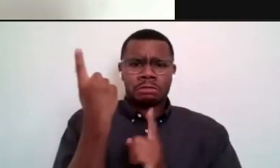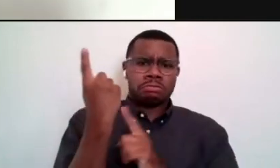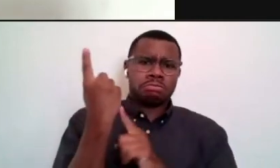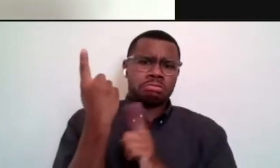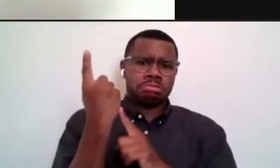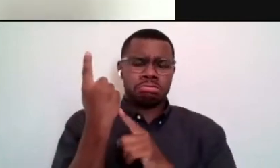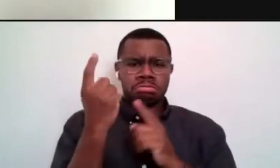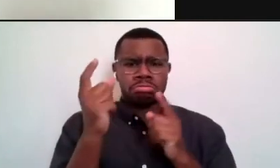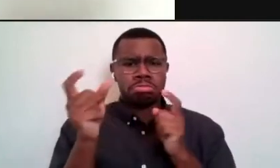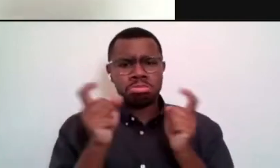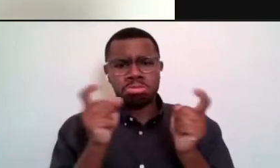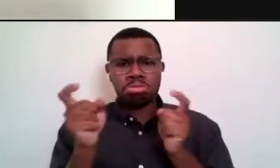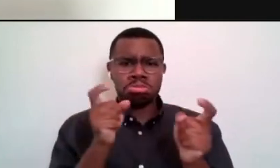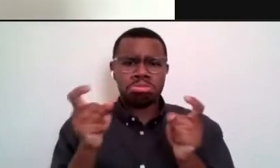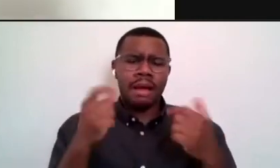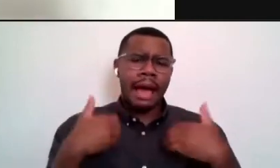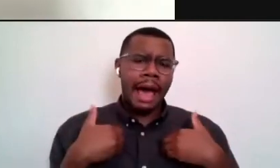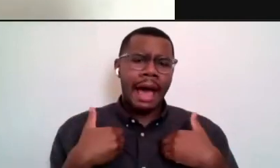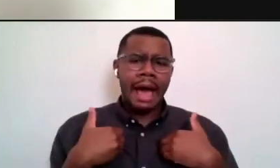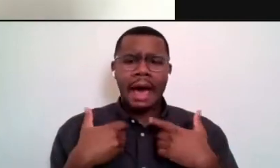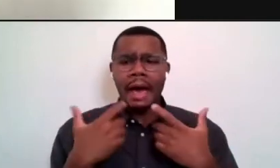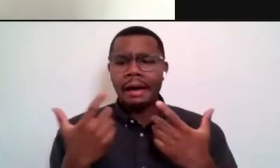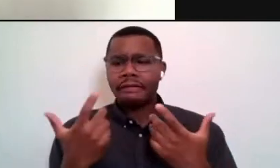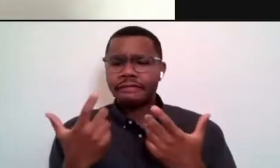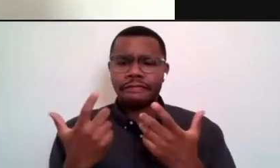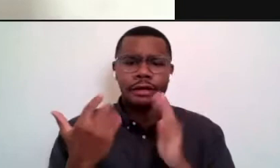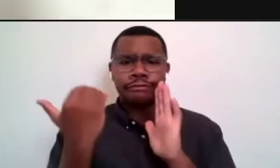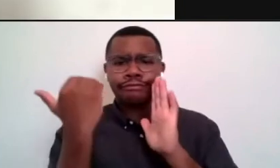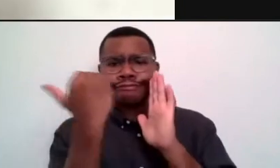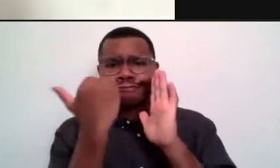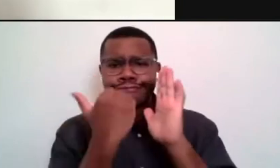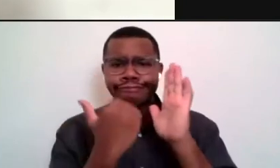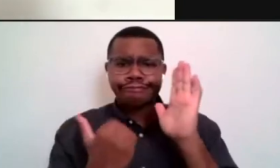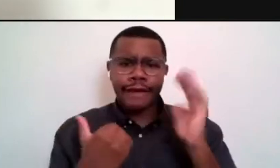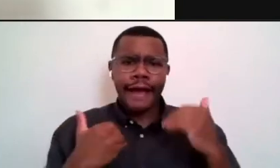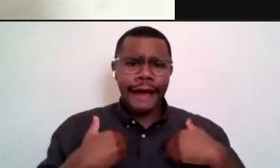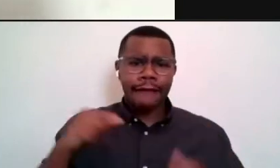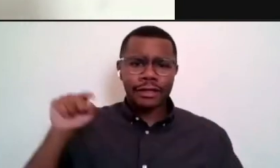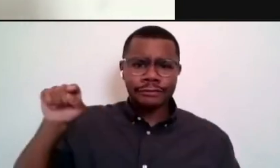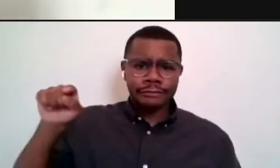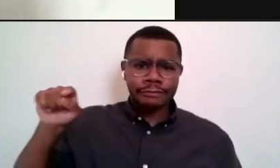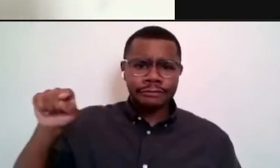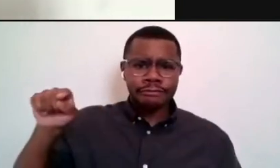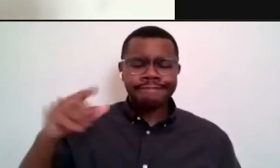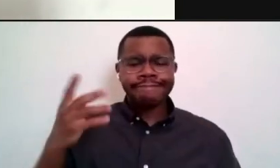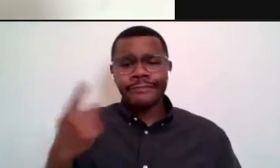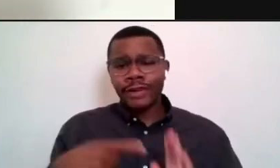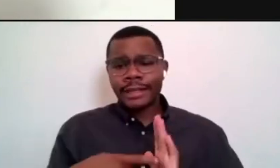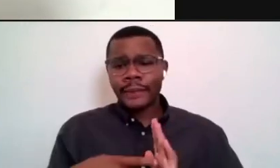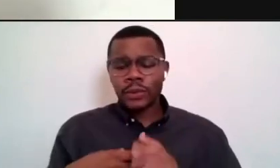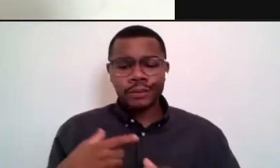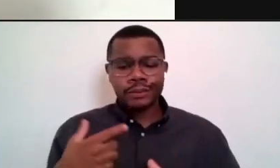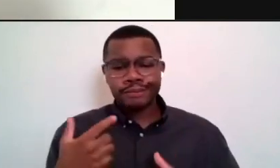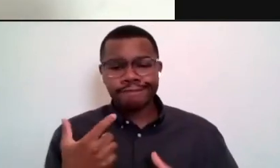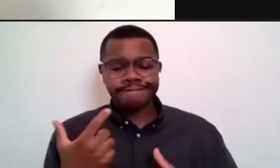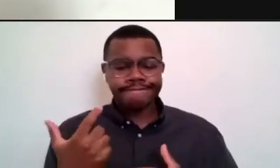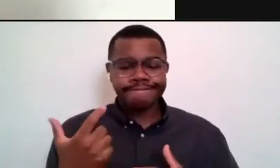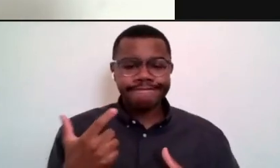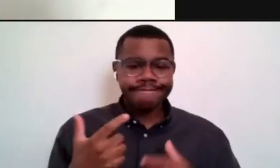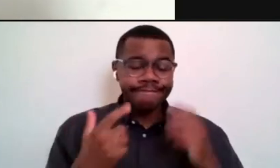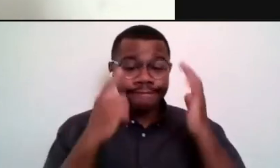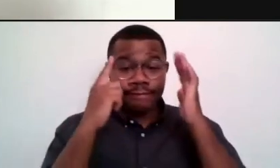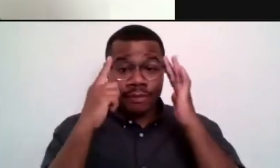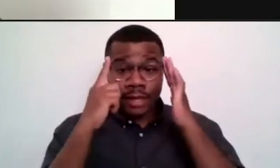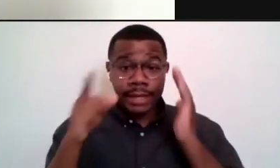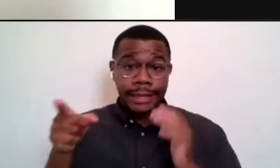comes up with a kind of a prompt. Everybody's telling a story about this with the same prompt. Tell a story about a time when you felt like you